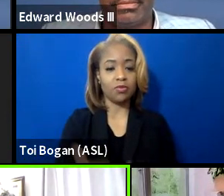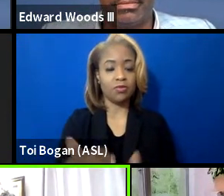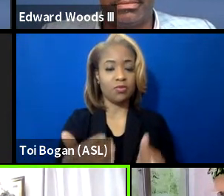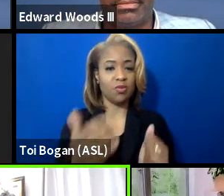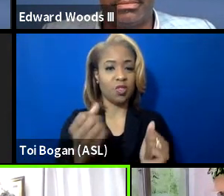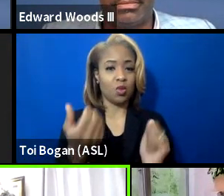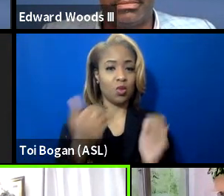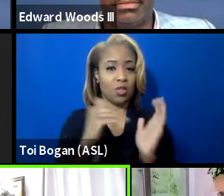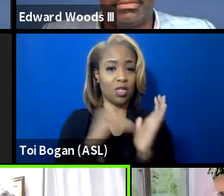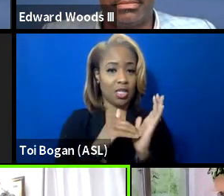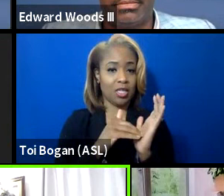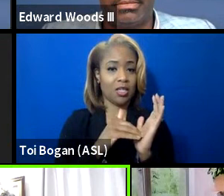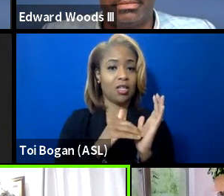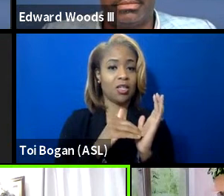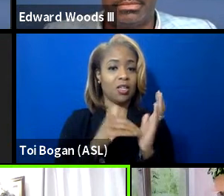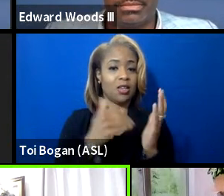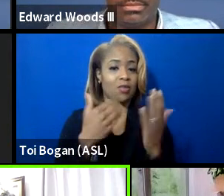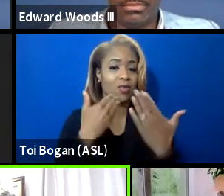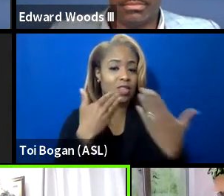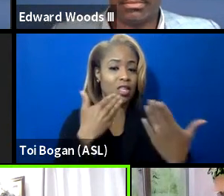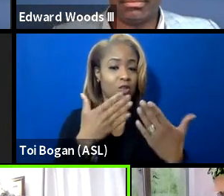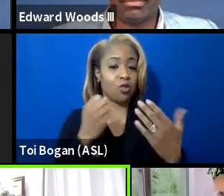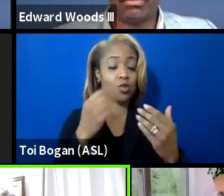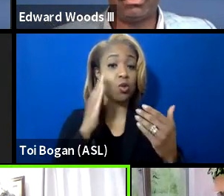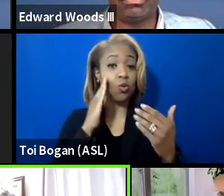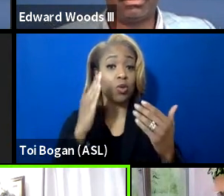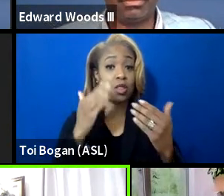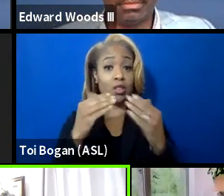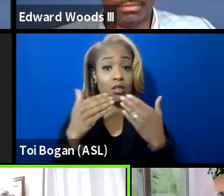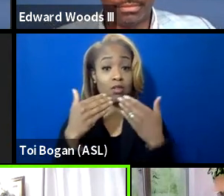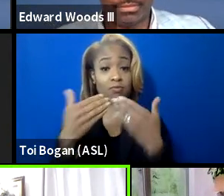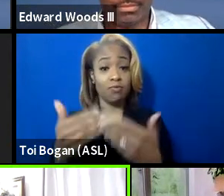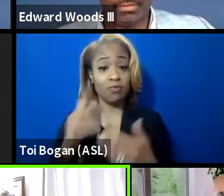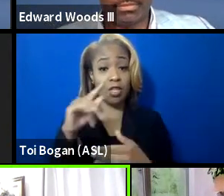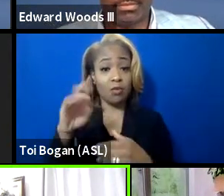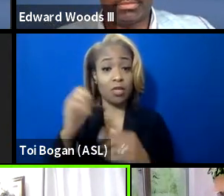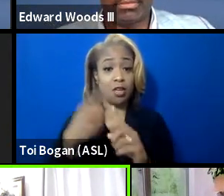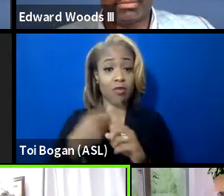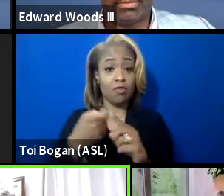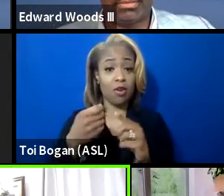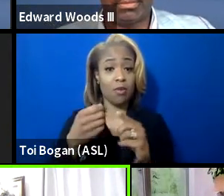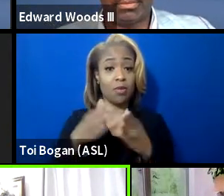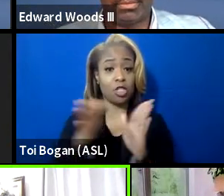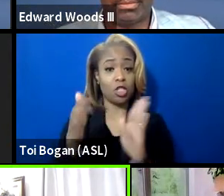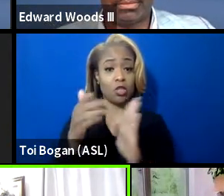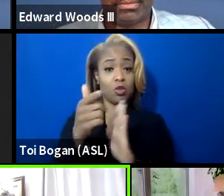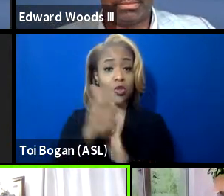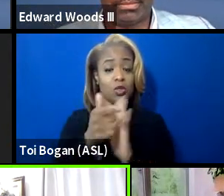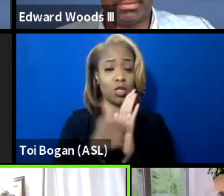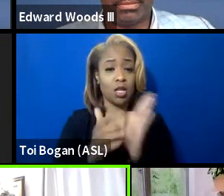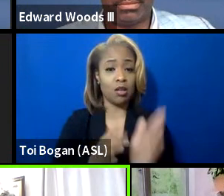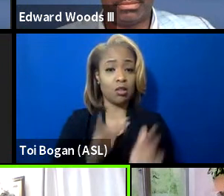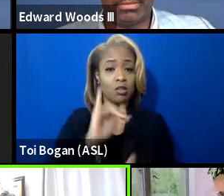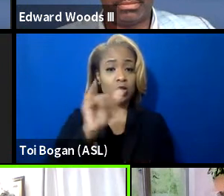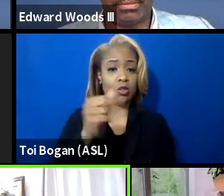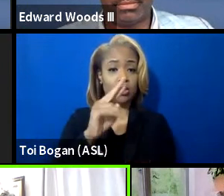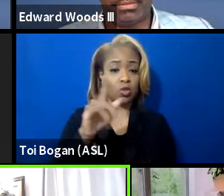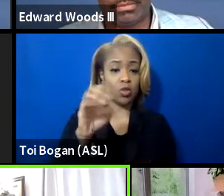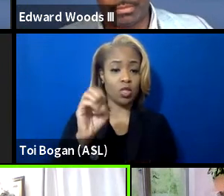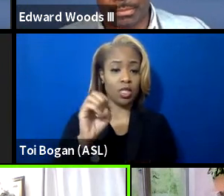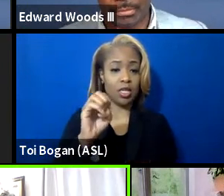appreciated, Edward, and we're going to move on to some updates from our general counsel, Julianne